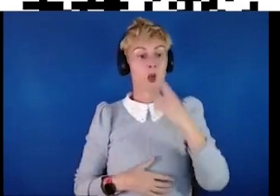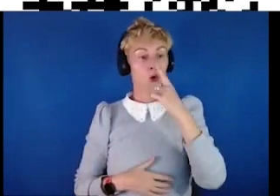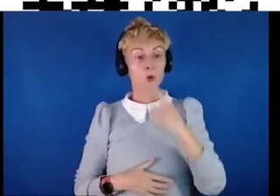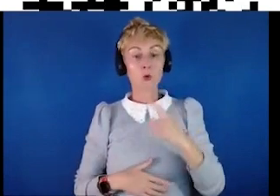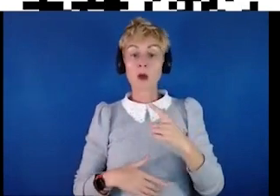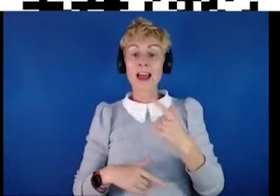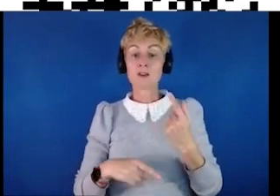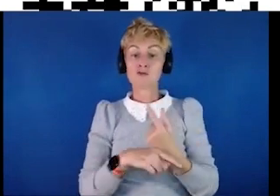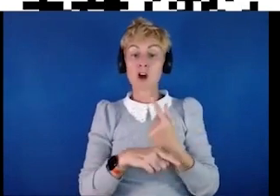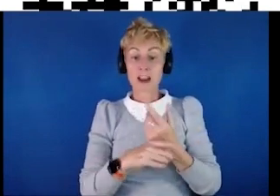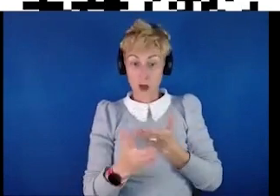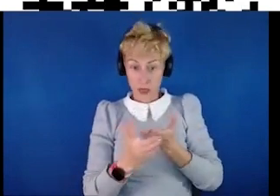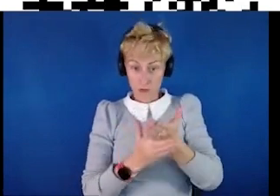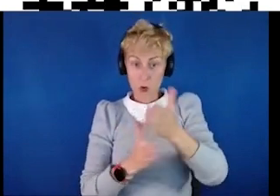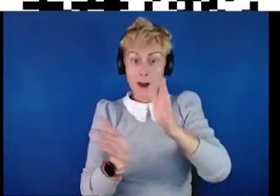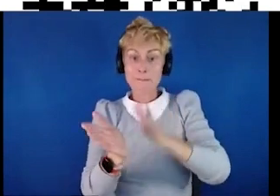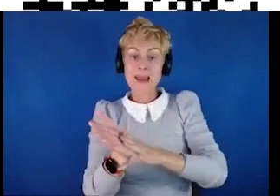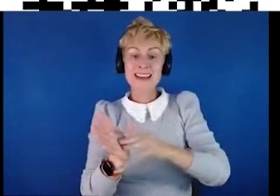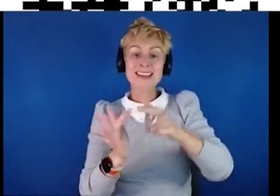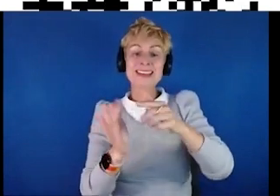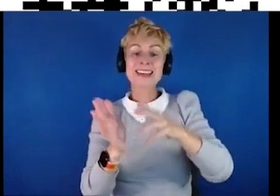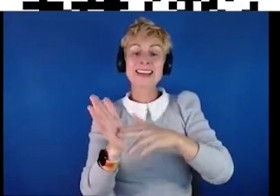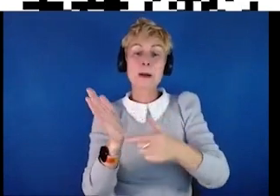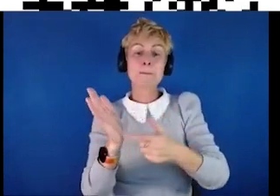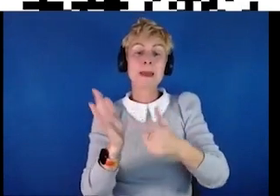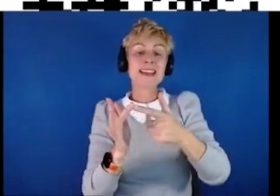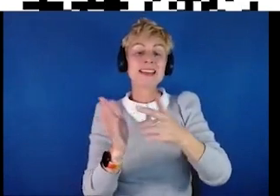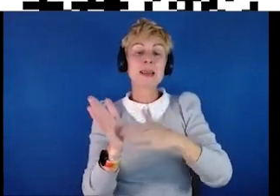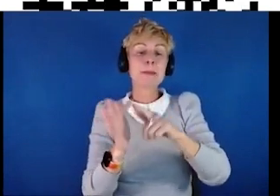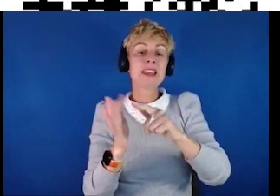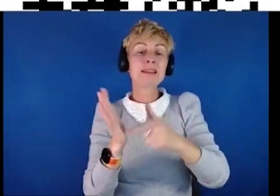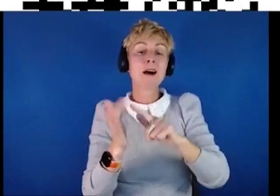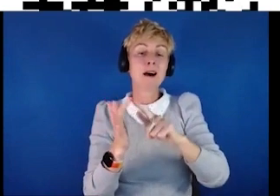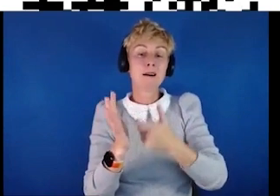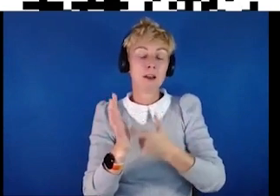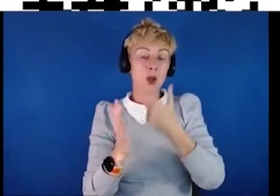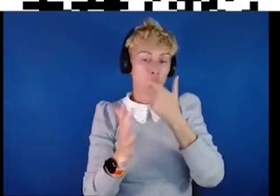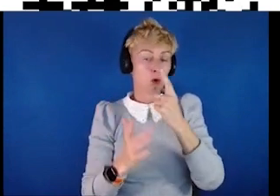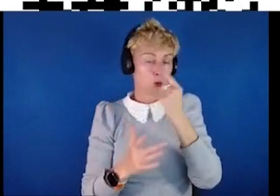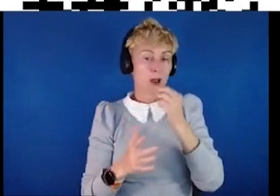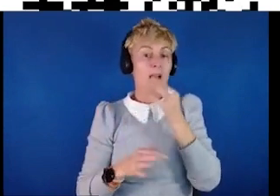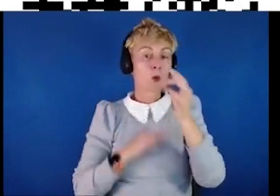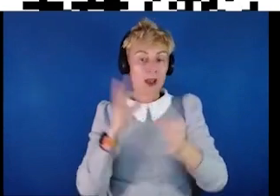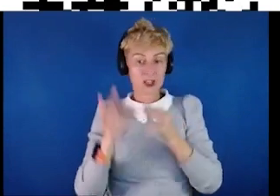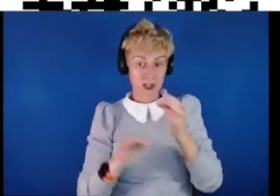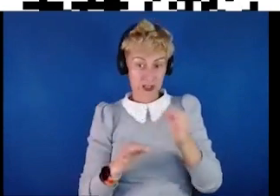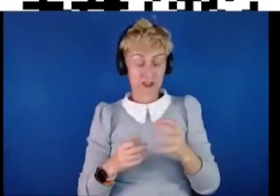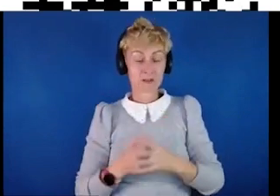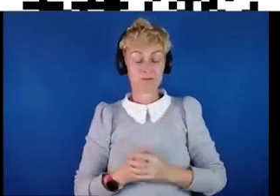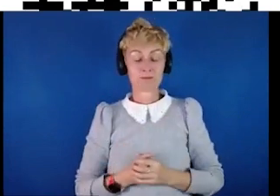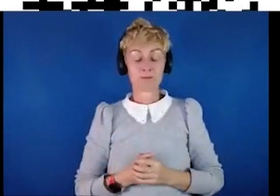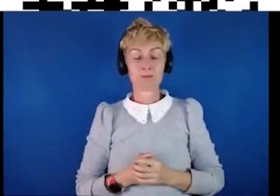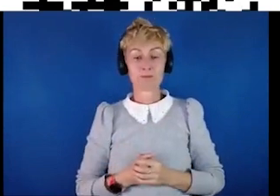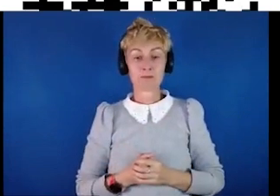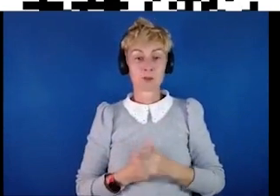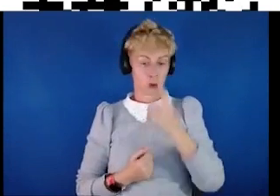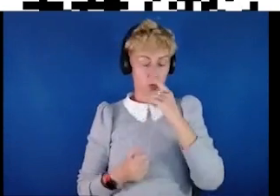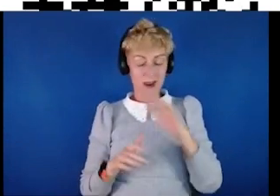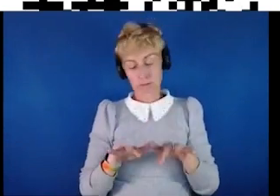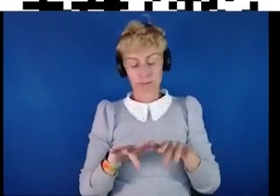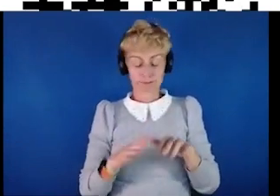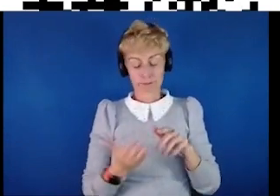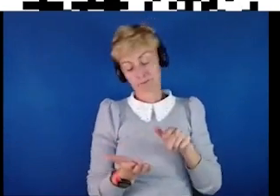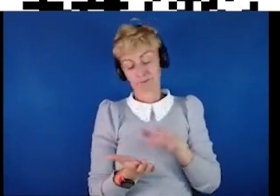via Mentimeter, and once we finish with the engagement Mentimeters, the Mentimeter will swap to be a Q&A tool, so you can submit questions through